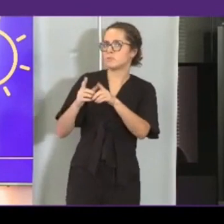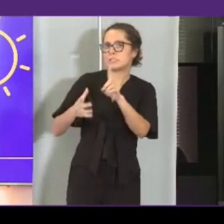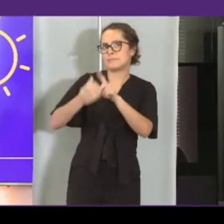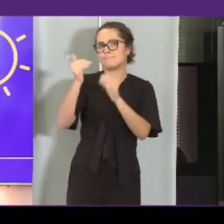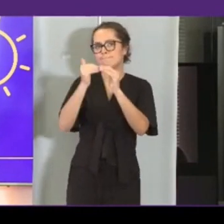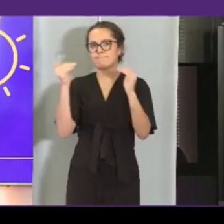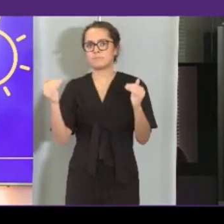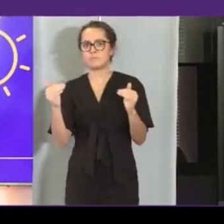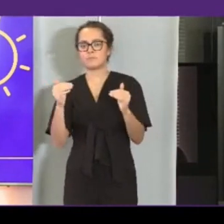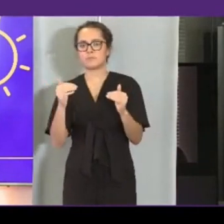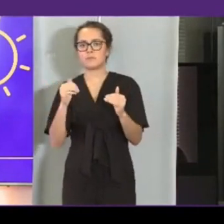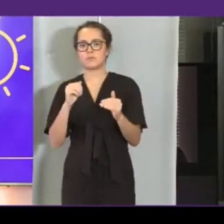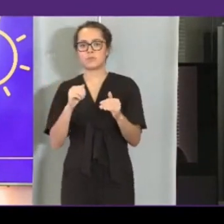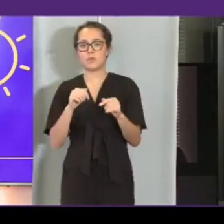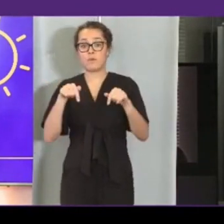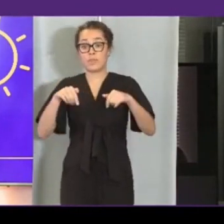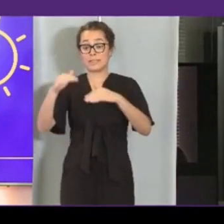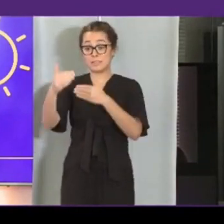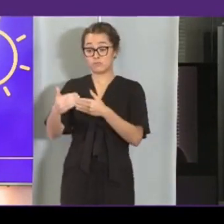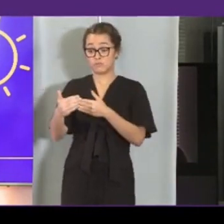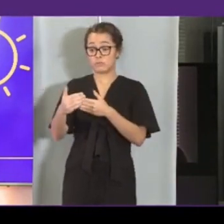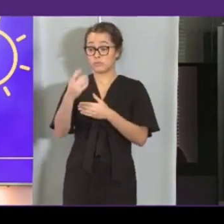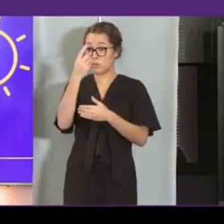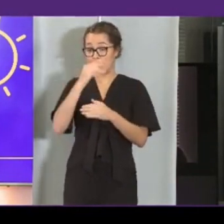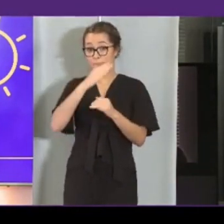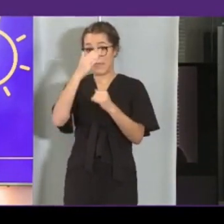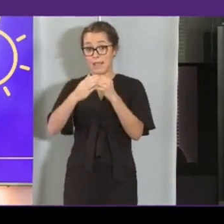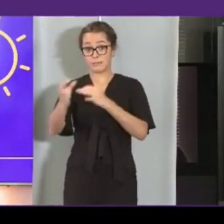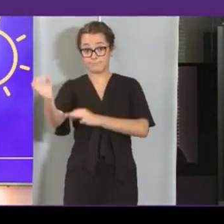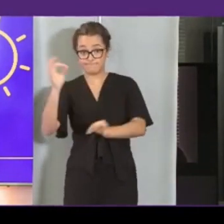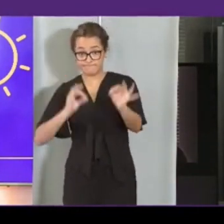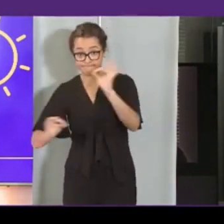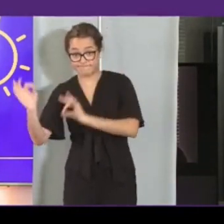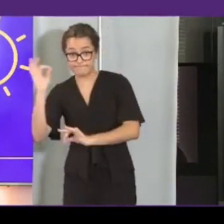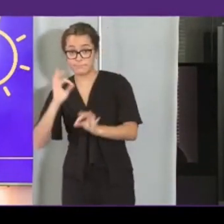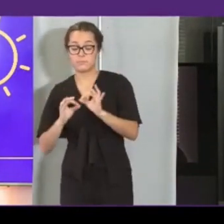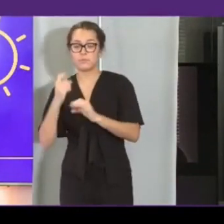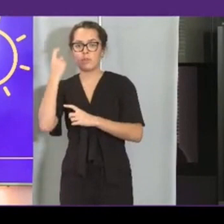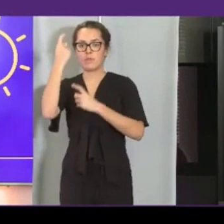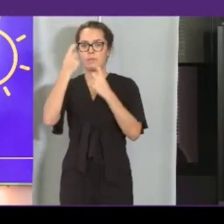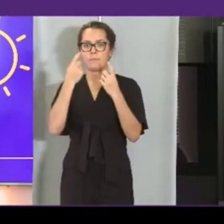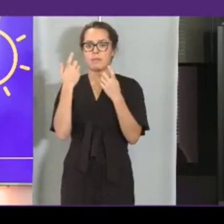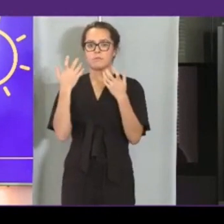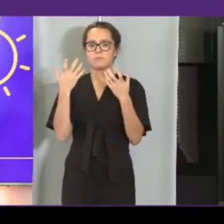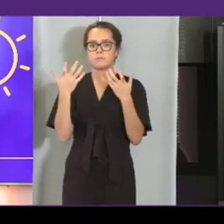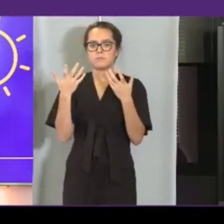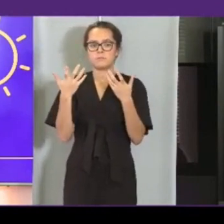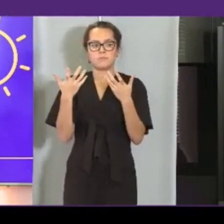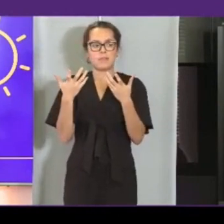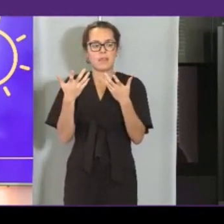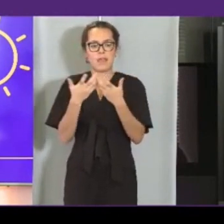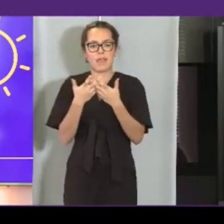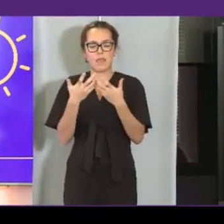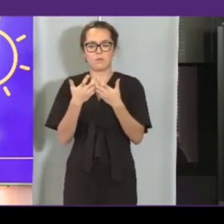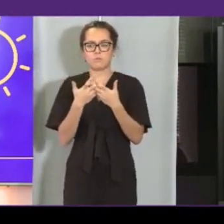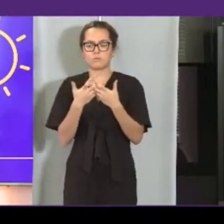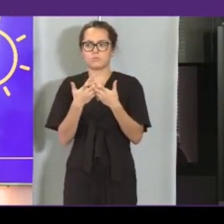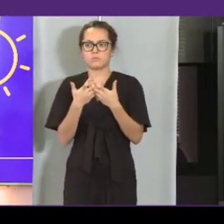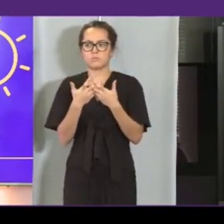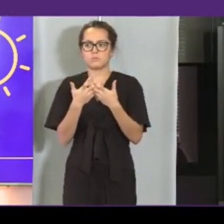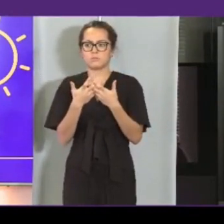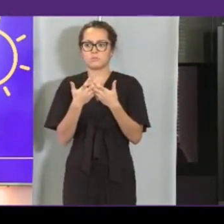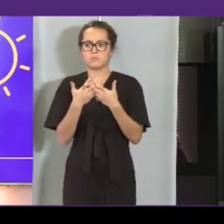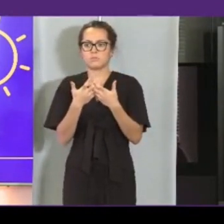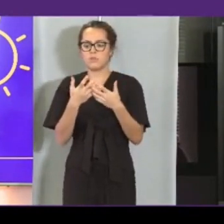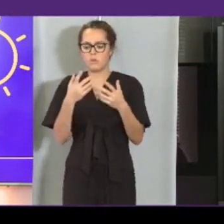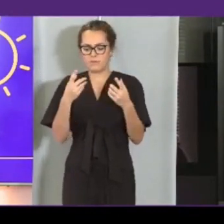section. So if you have any questions, thinking about how you're doing work around bringing people along the line of, do you actually understand why we're building